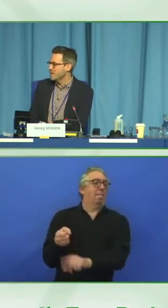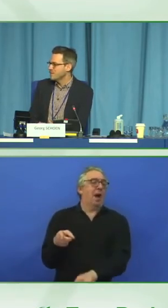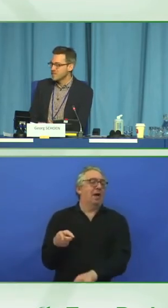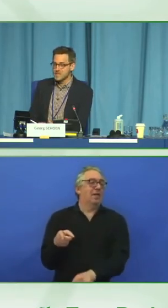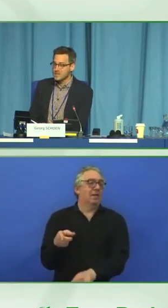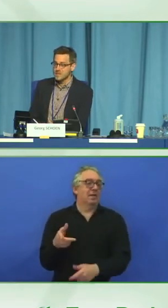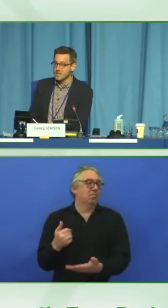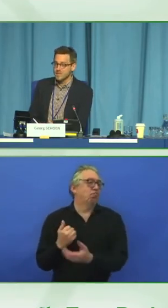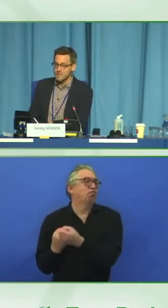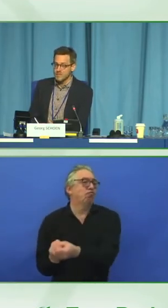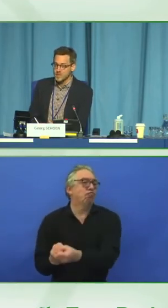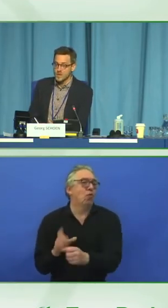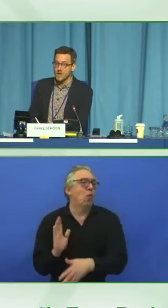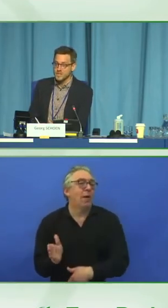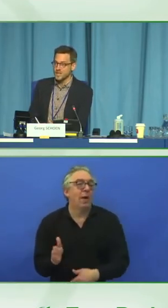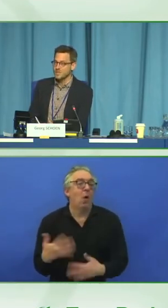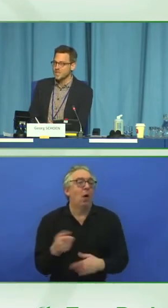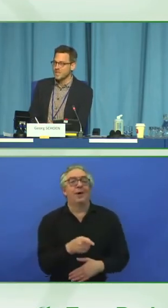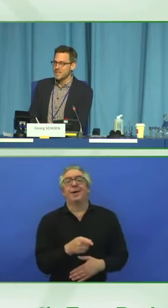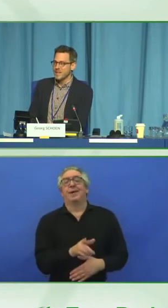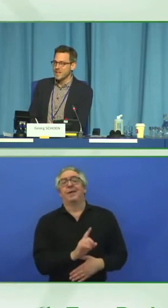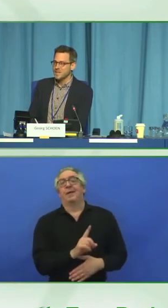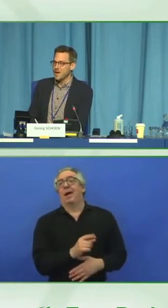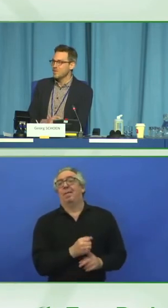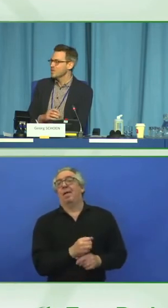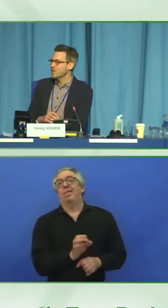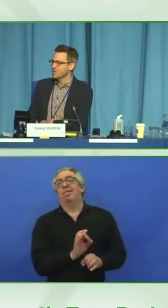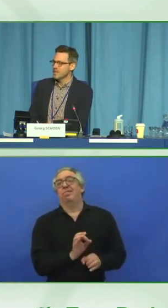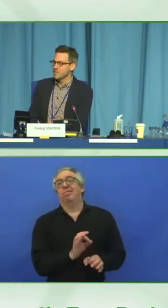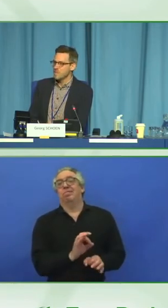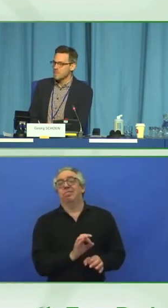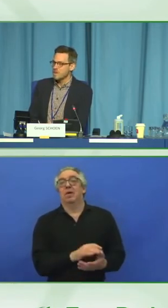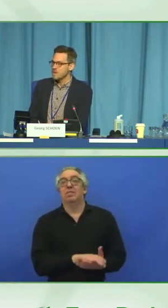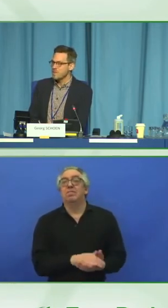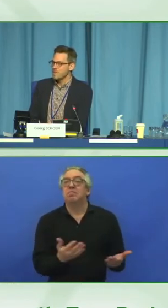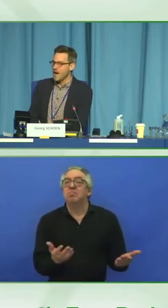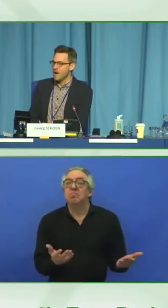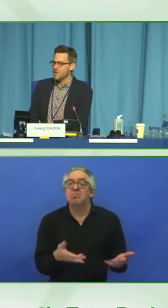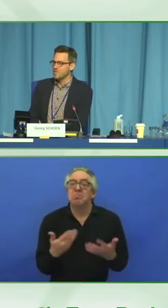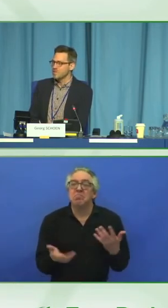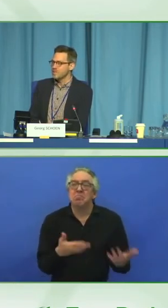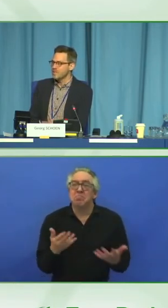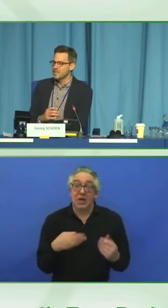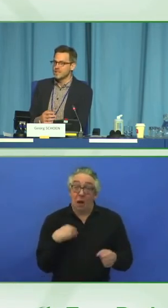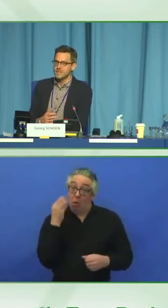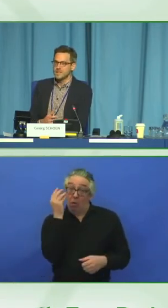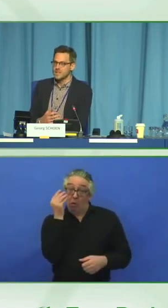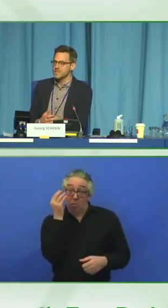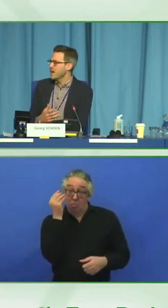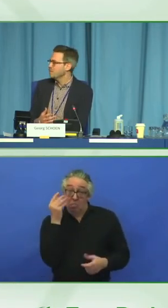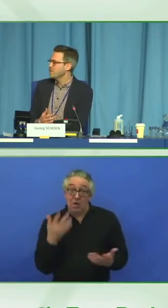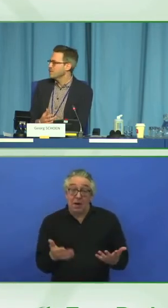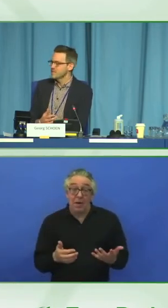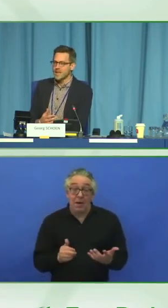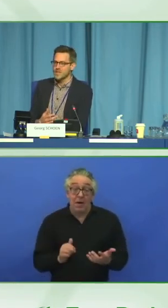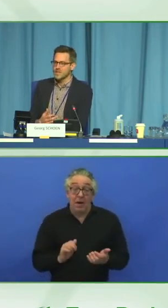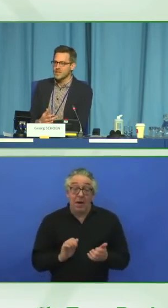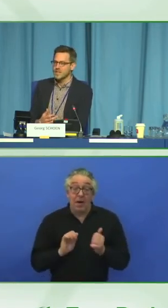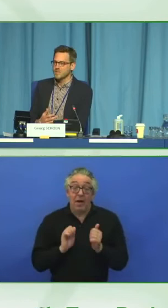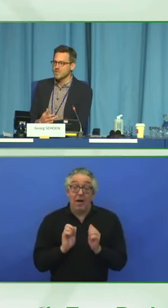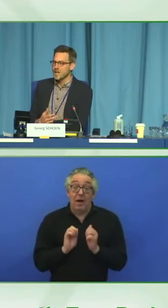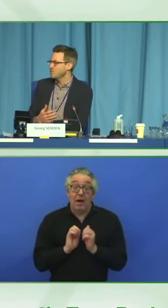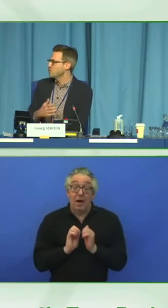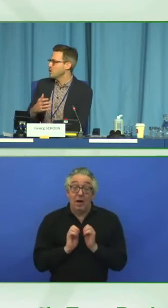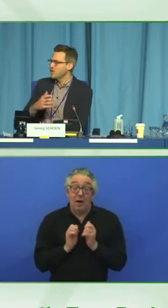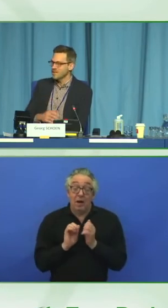before, which was awesome. And I was wondering, how did this young person